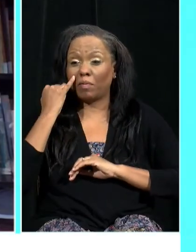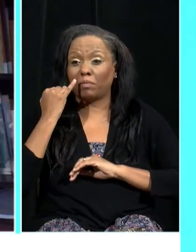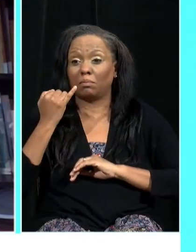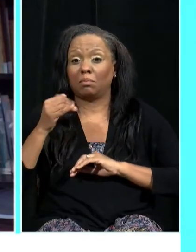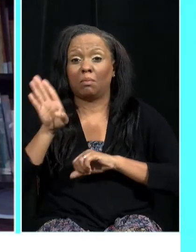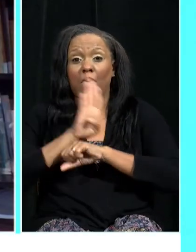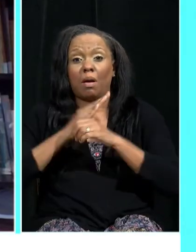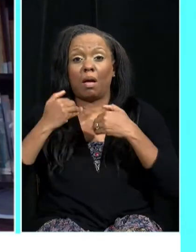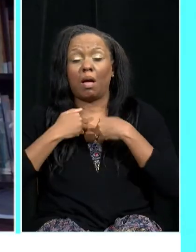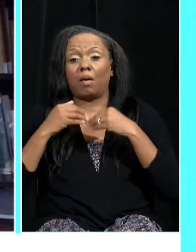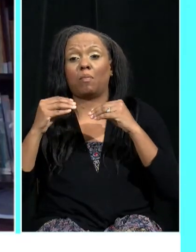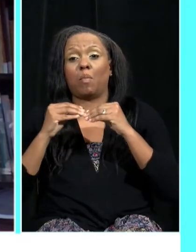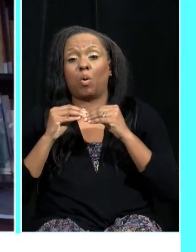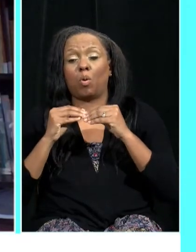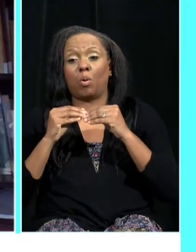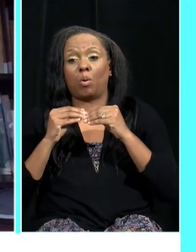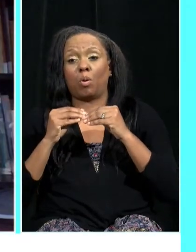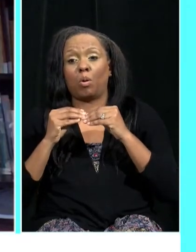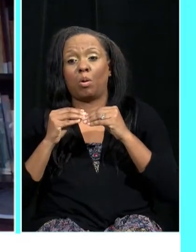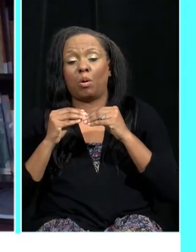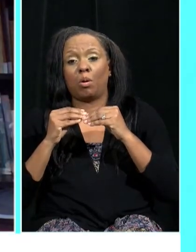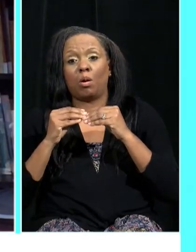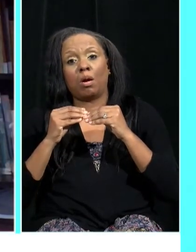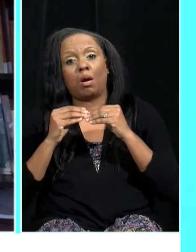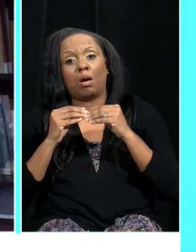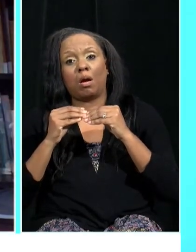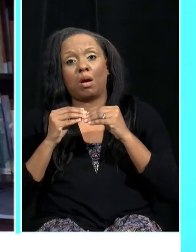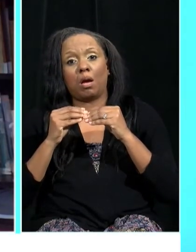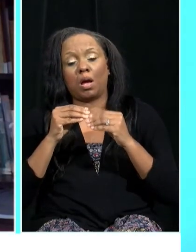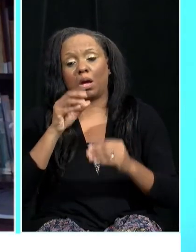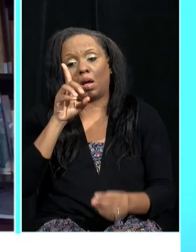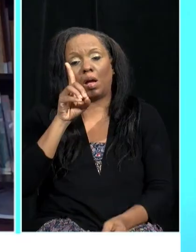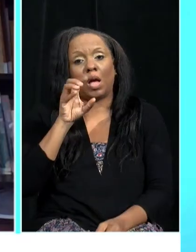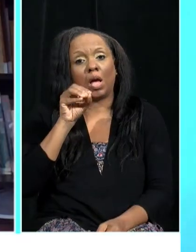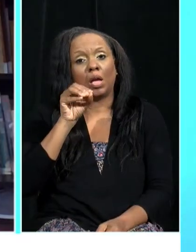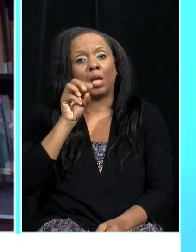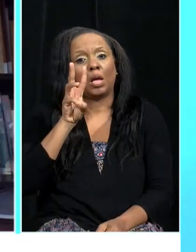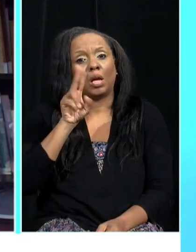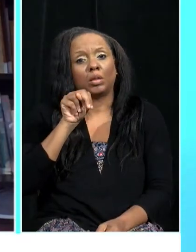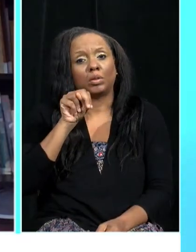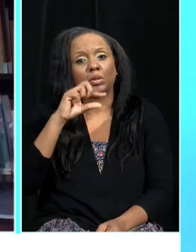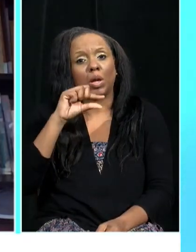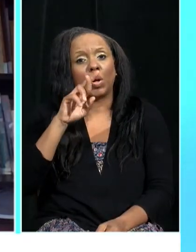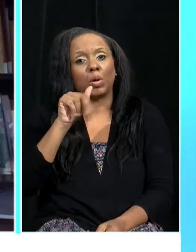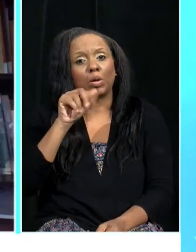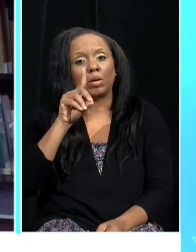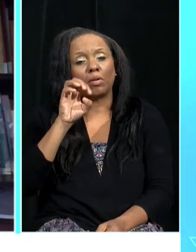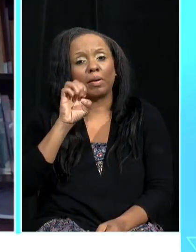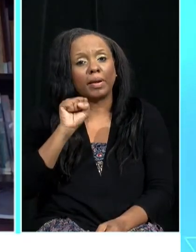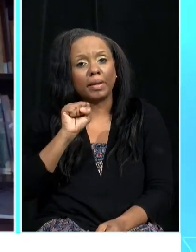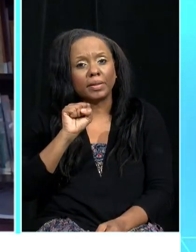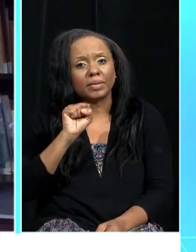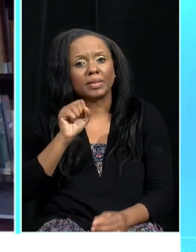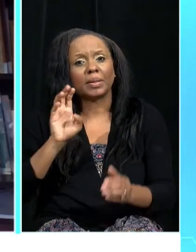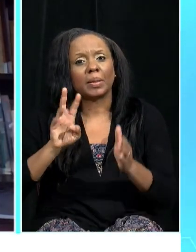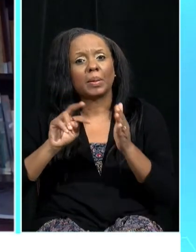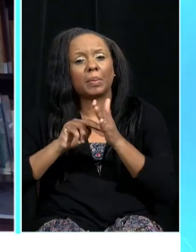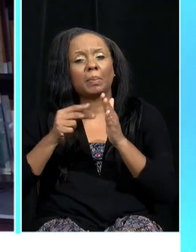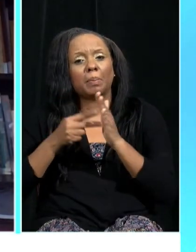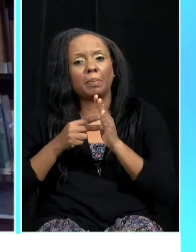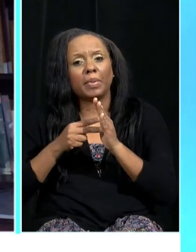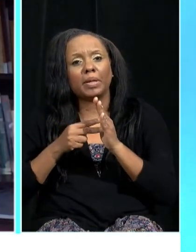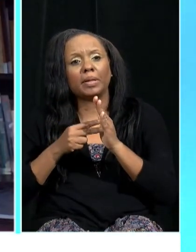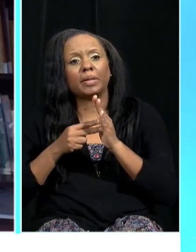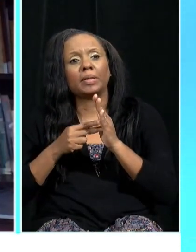or upgrades, will depend on the ability to unleash private sector